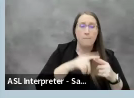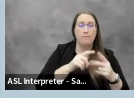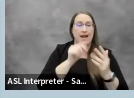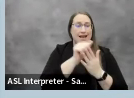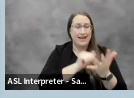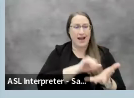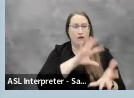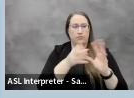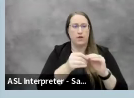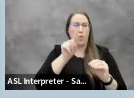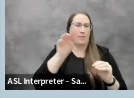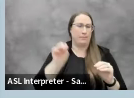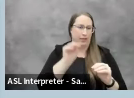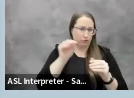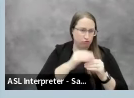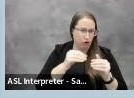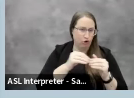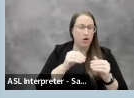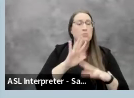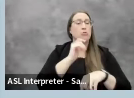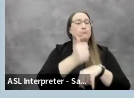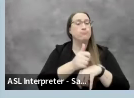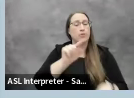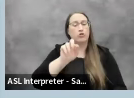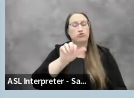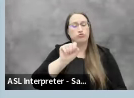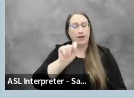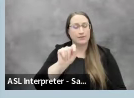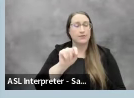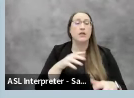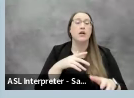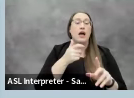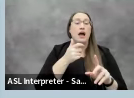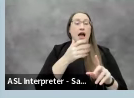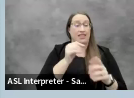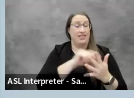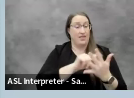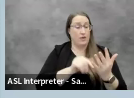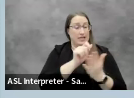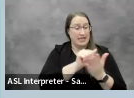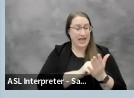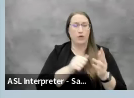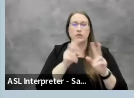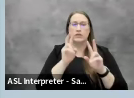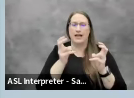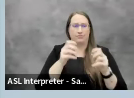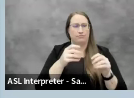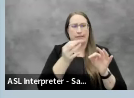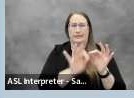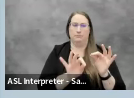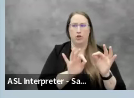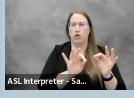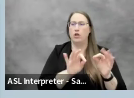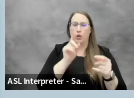added up to $1 million, but they had a trust and they had retitled those accounts in a very simple manner to their